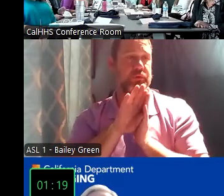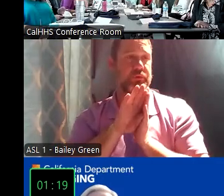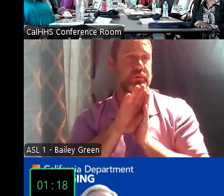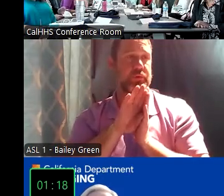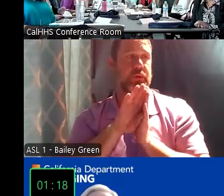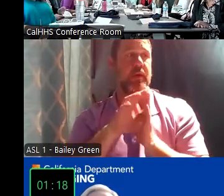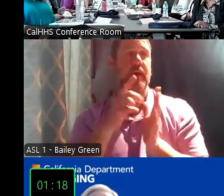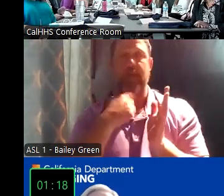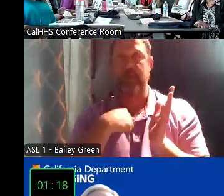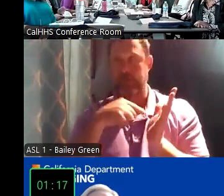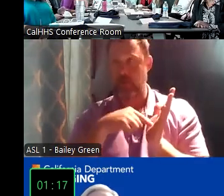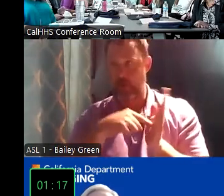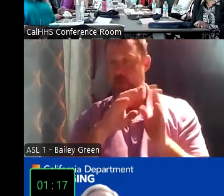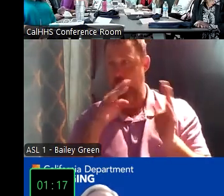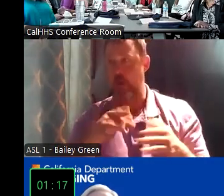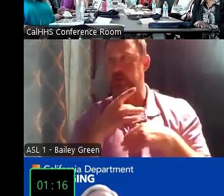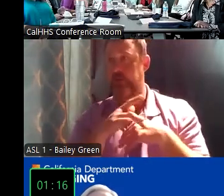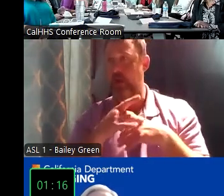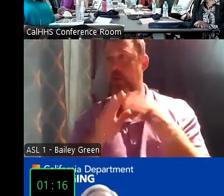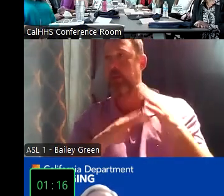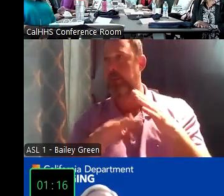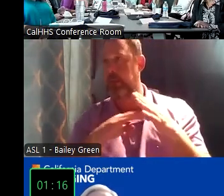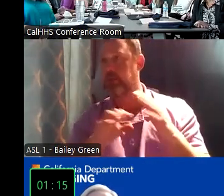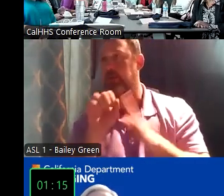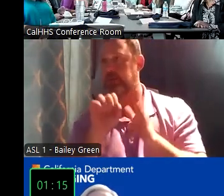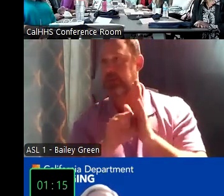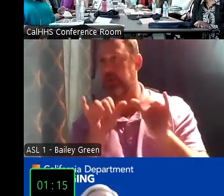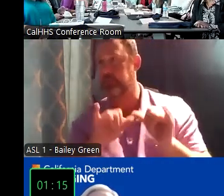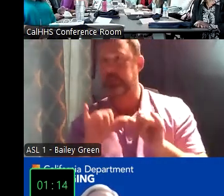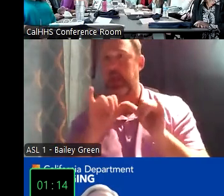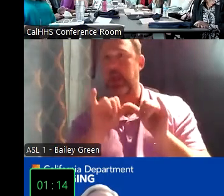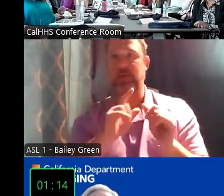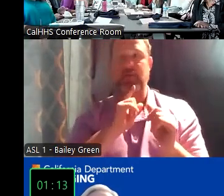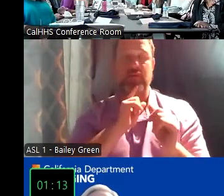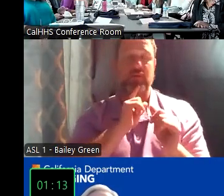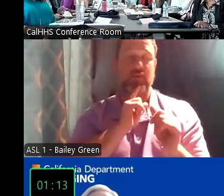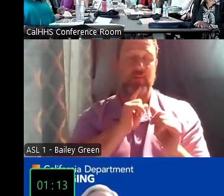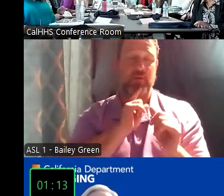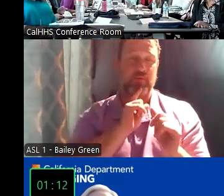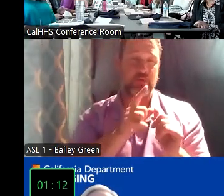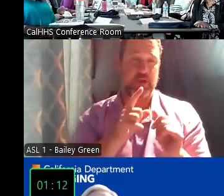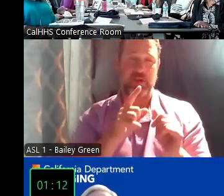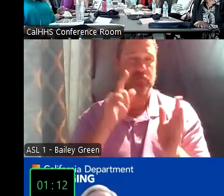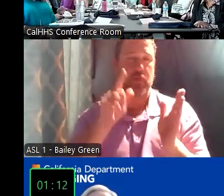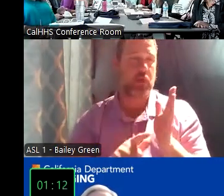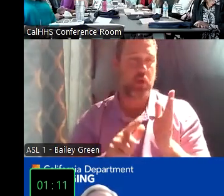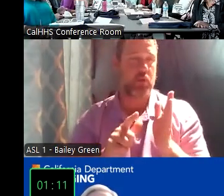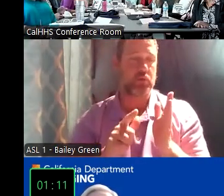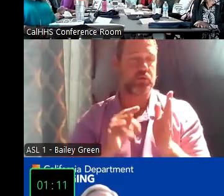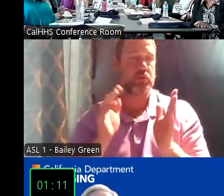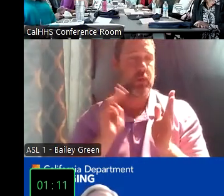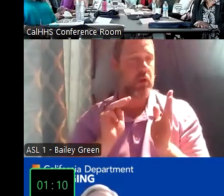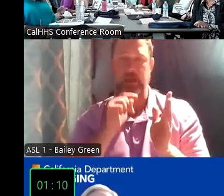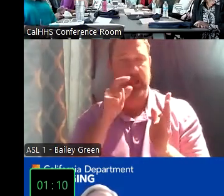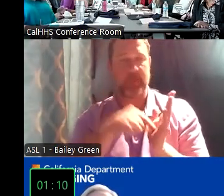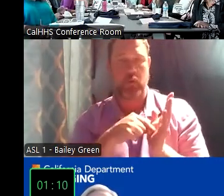have affordable housing available based upon the state standards, but in reality, low to moderate income residents cannot